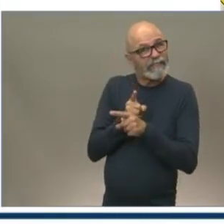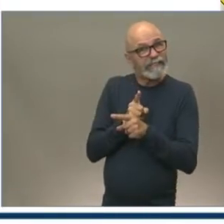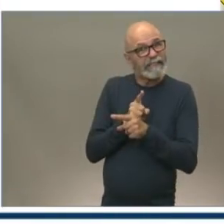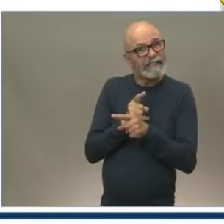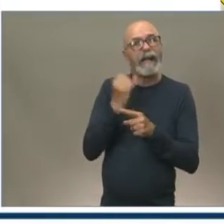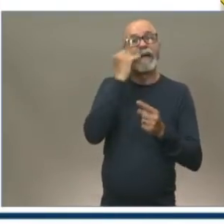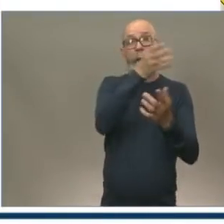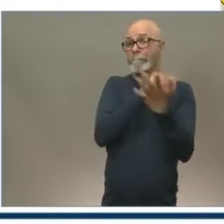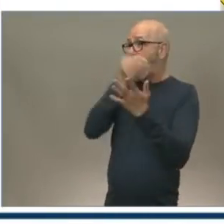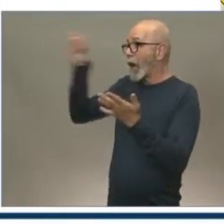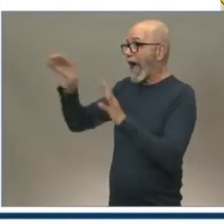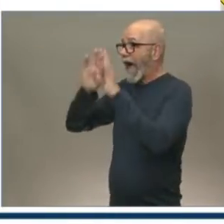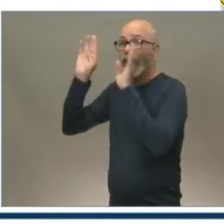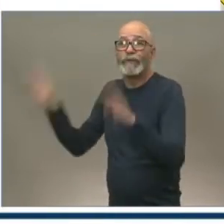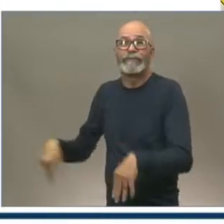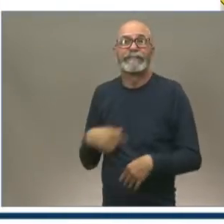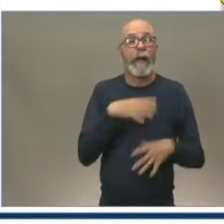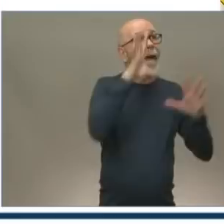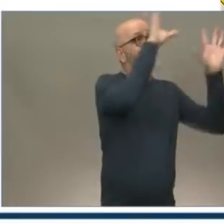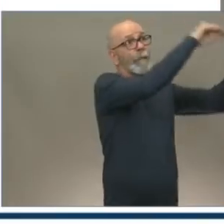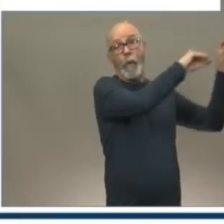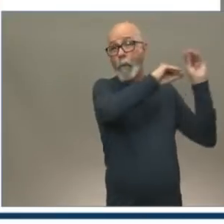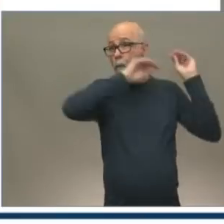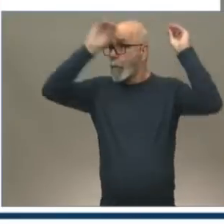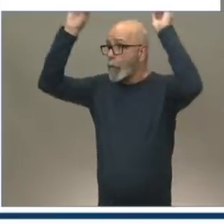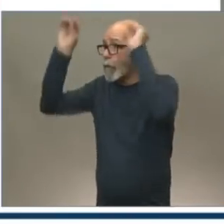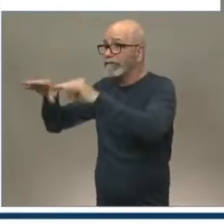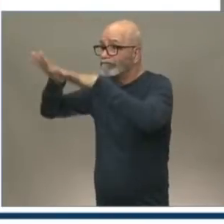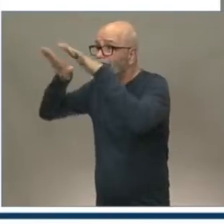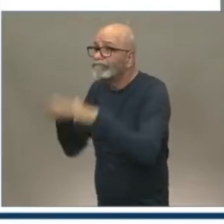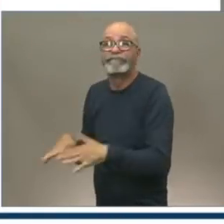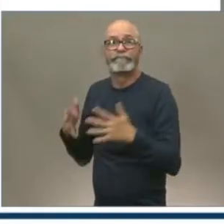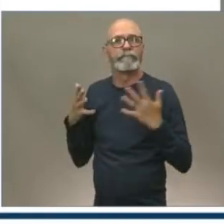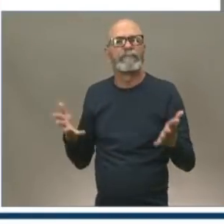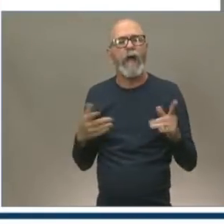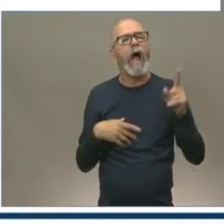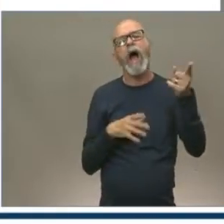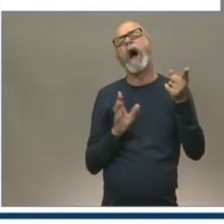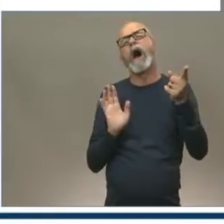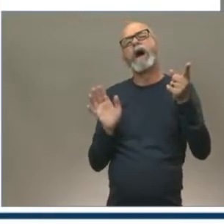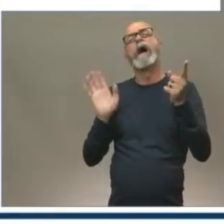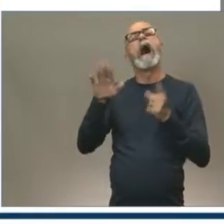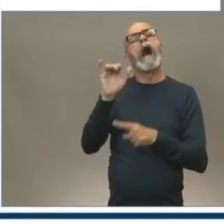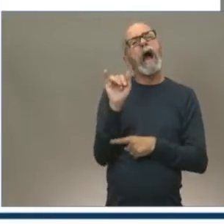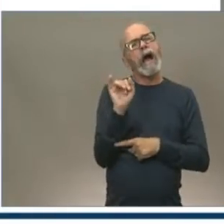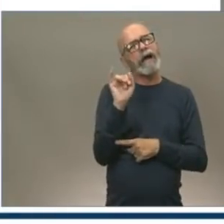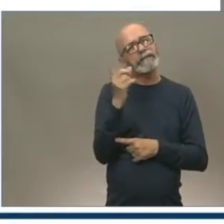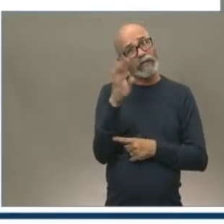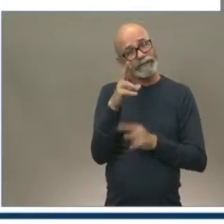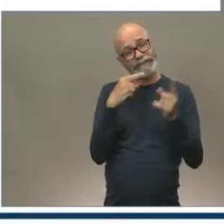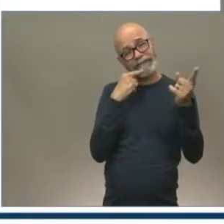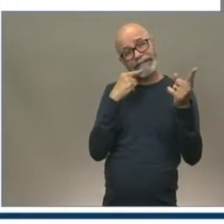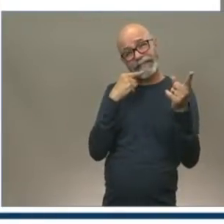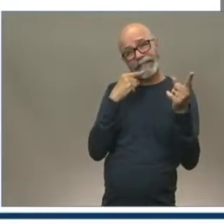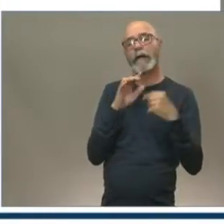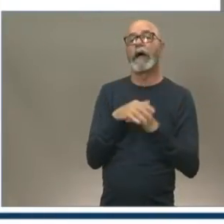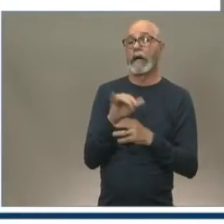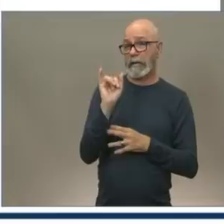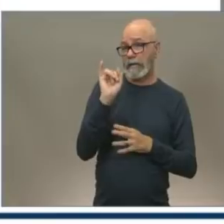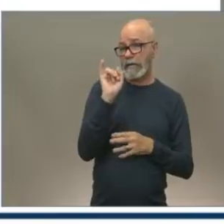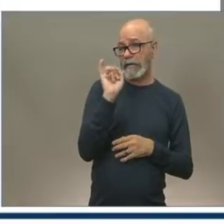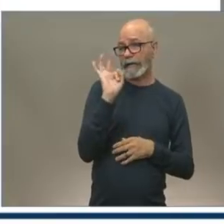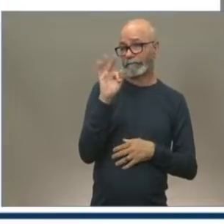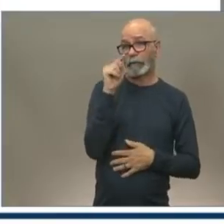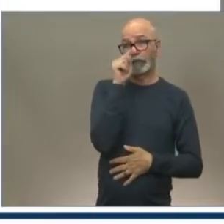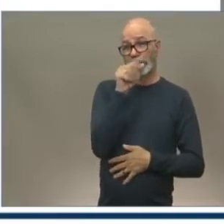that? So if somebody, we're saying that if they buy a home after April 21st, and